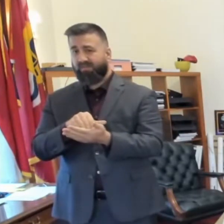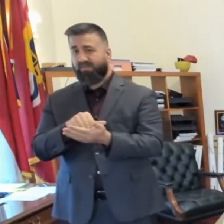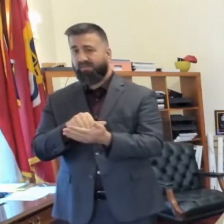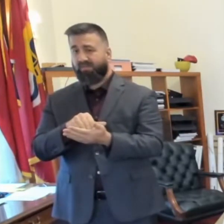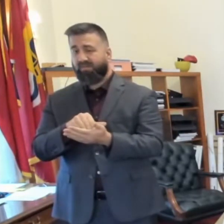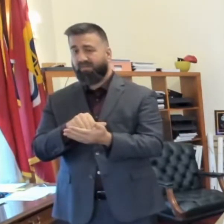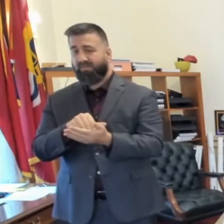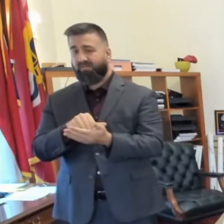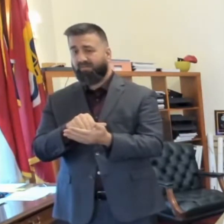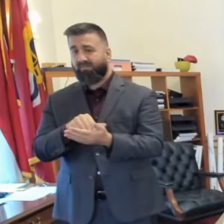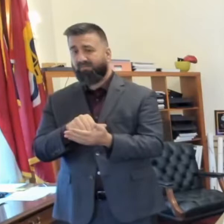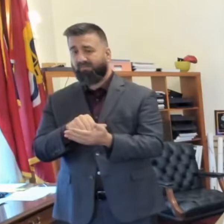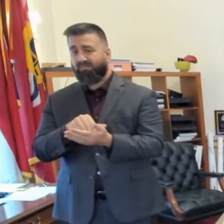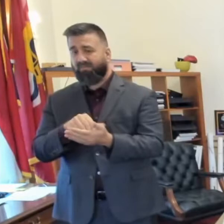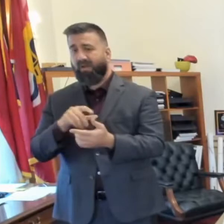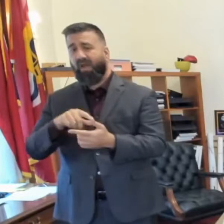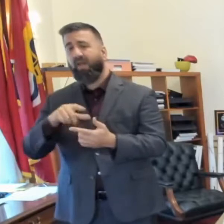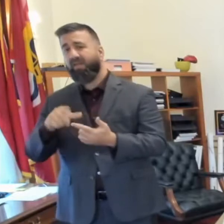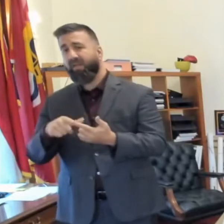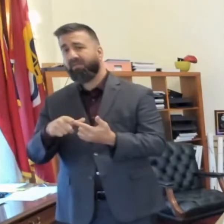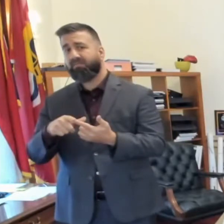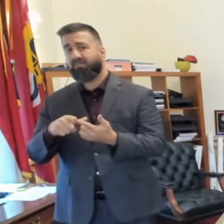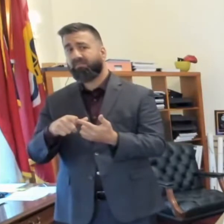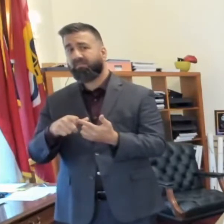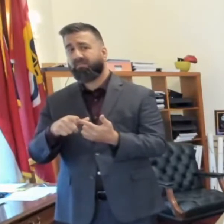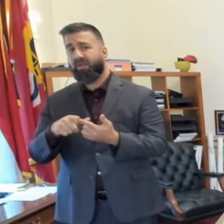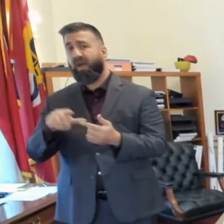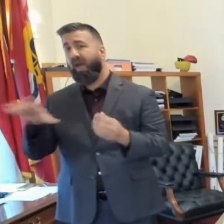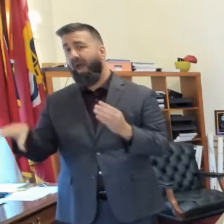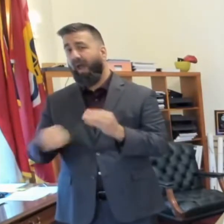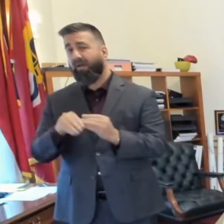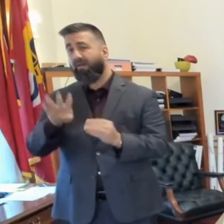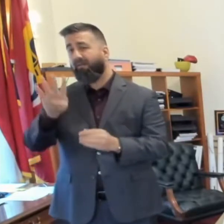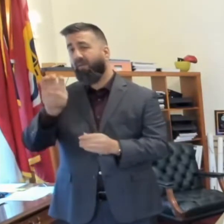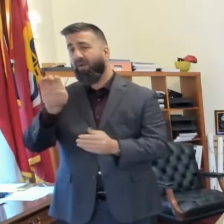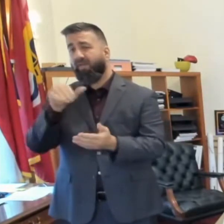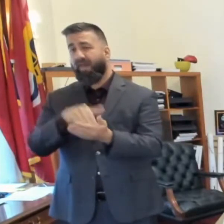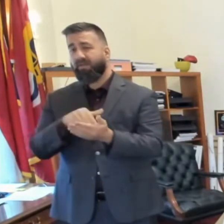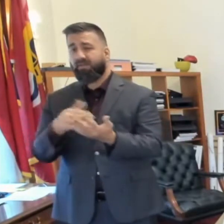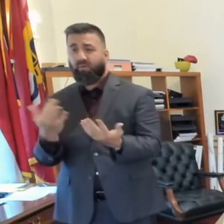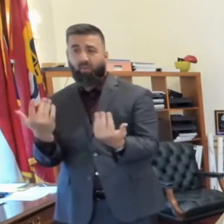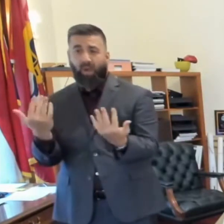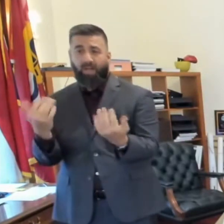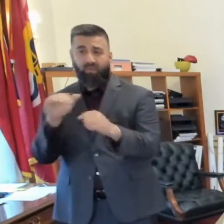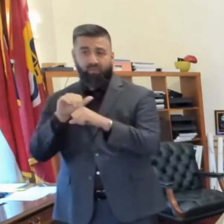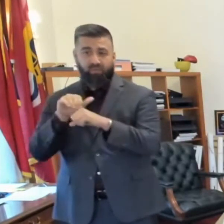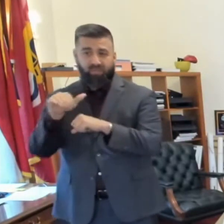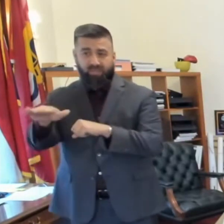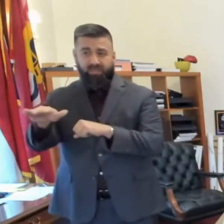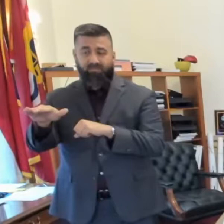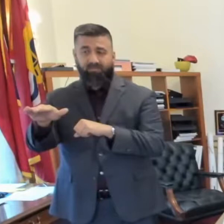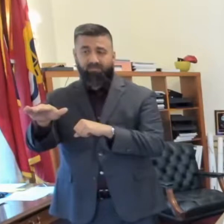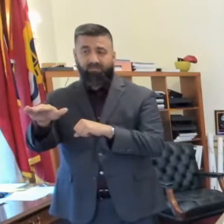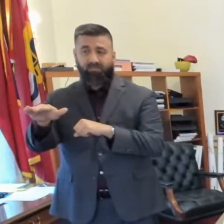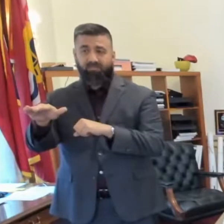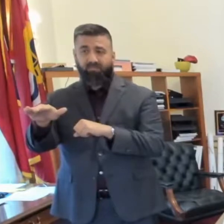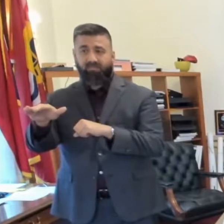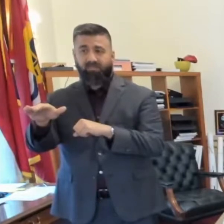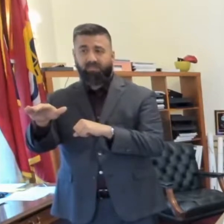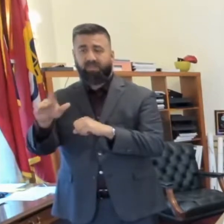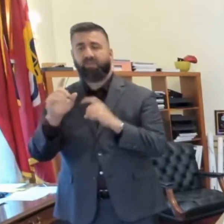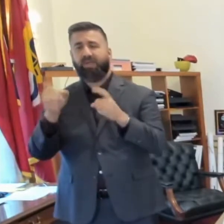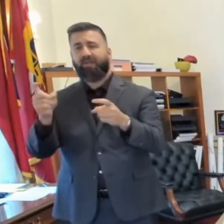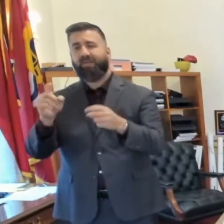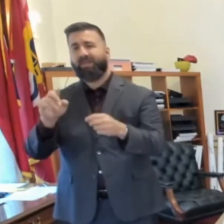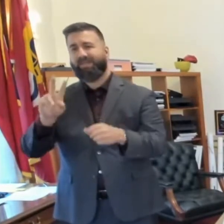there would be a similar number of doses, 400,000, waiting to get shipped in order to give the